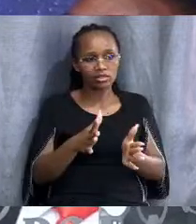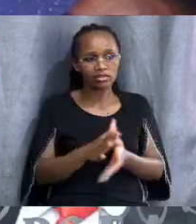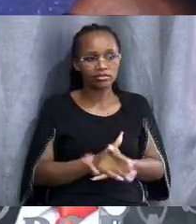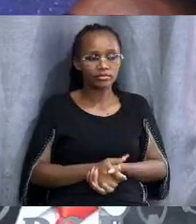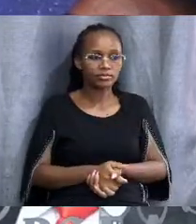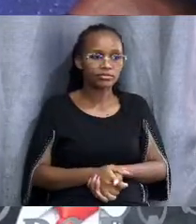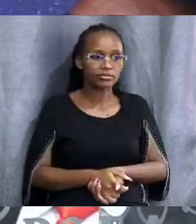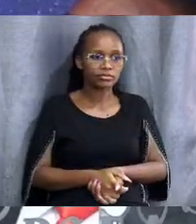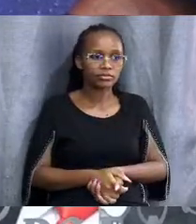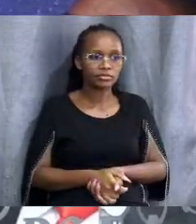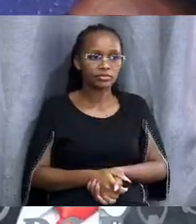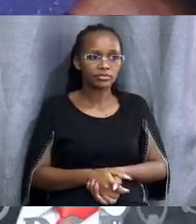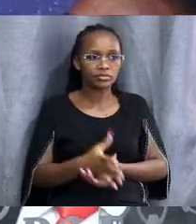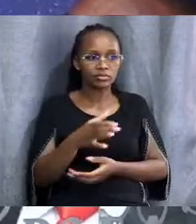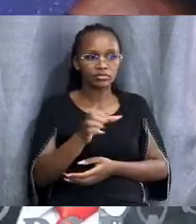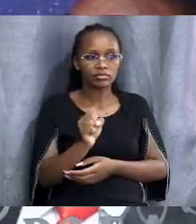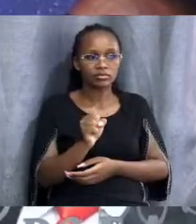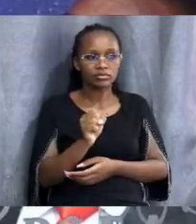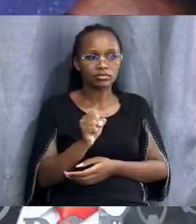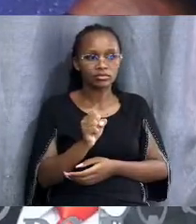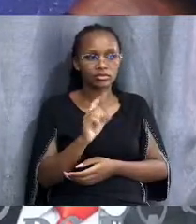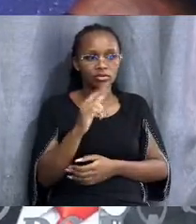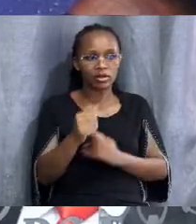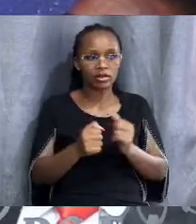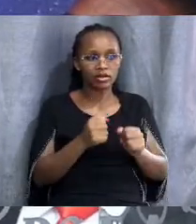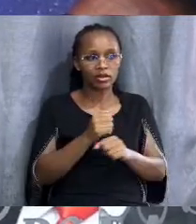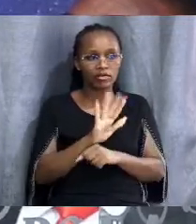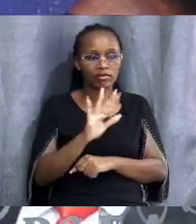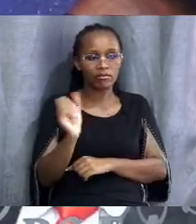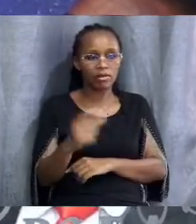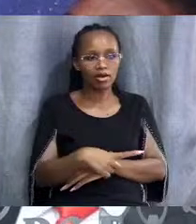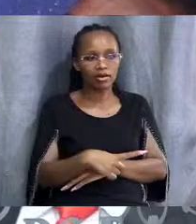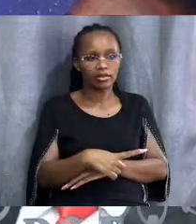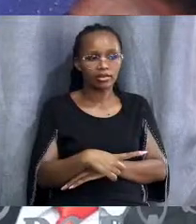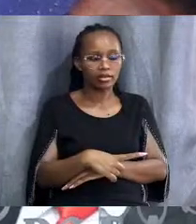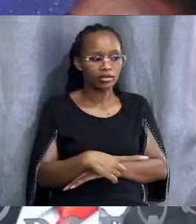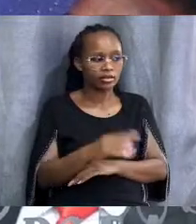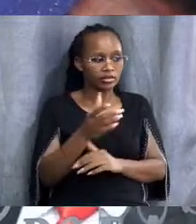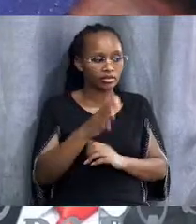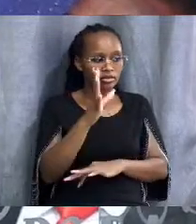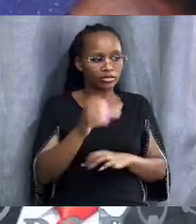late Zaiden Kiarie was there at the age of 1 year and 5 months.